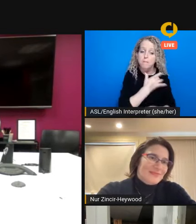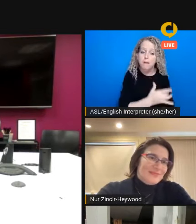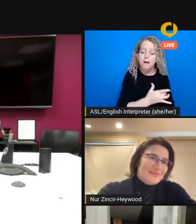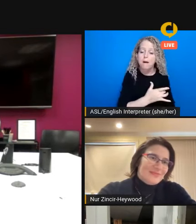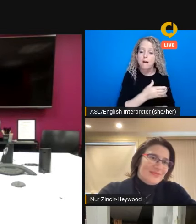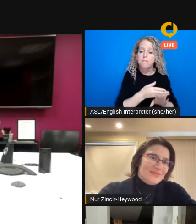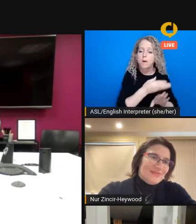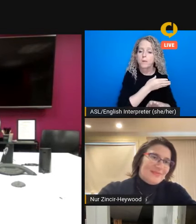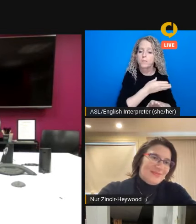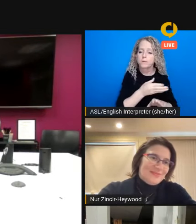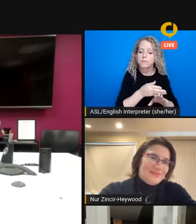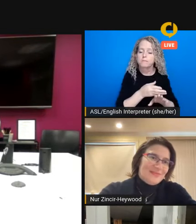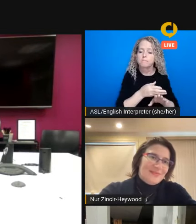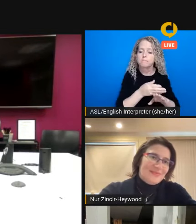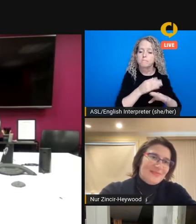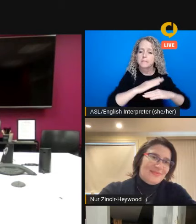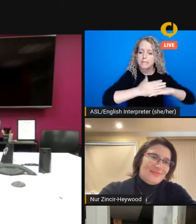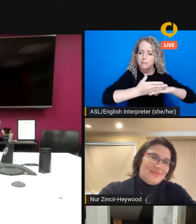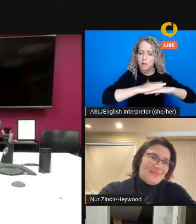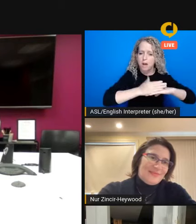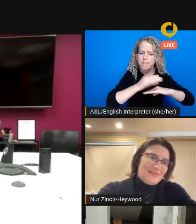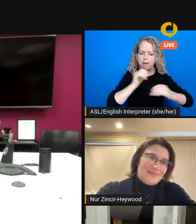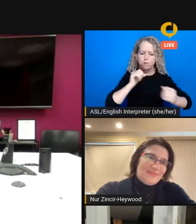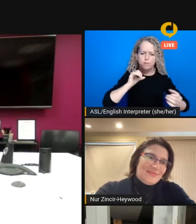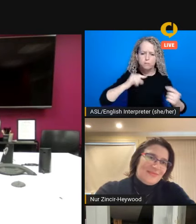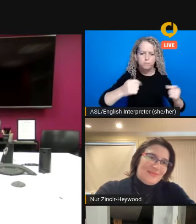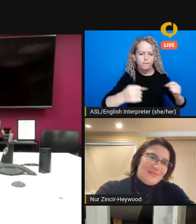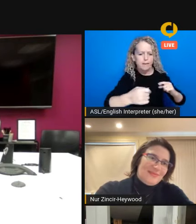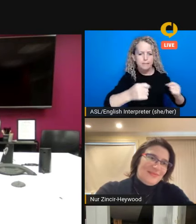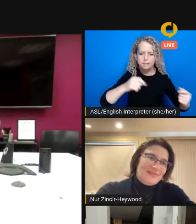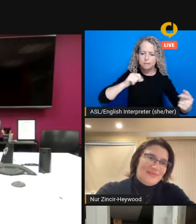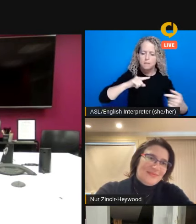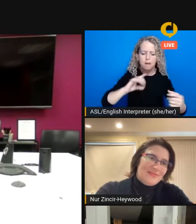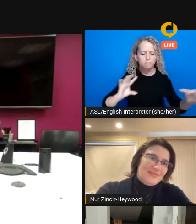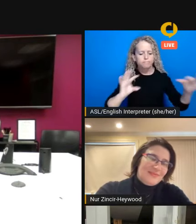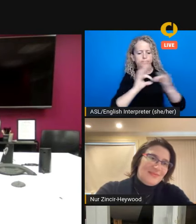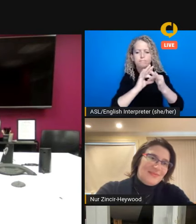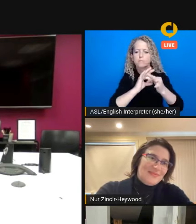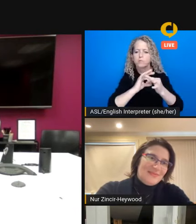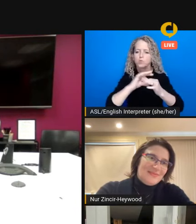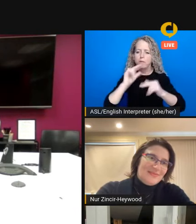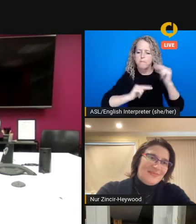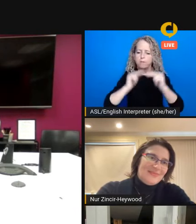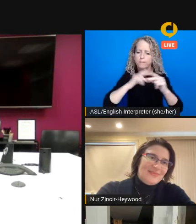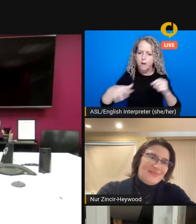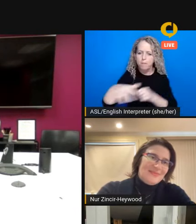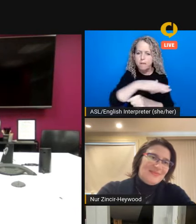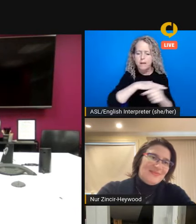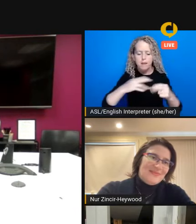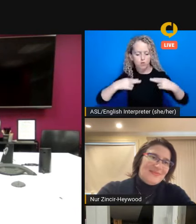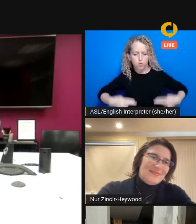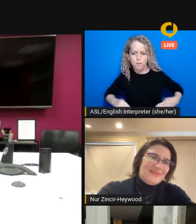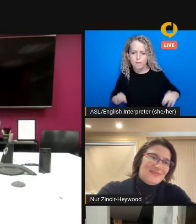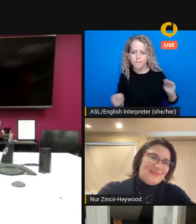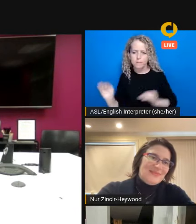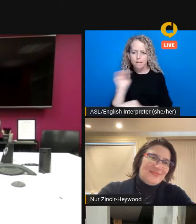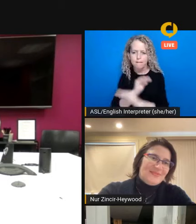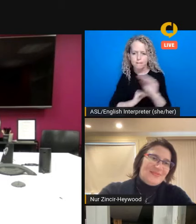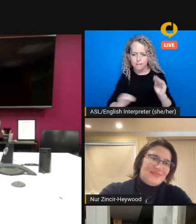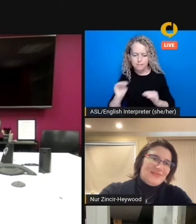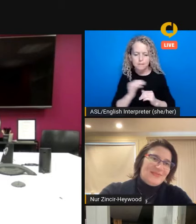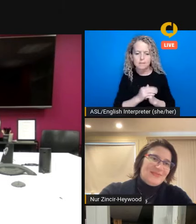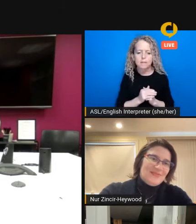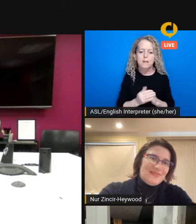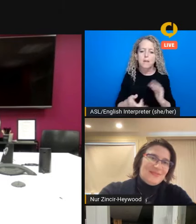computer interfaces, particularly their relationship to the built environment and to human physicality. This includes research in